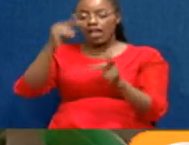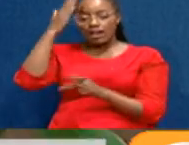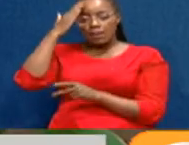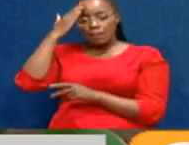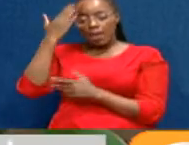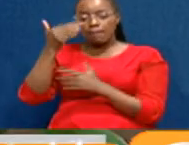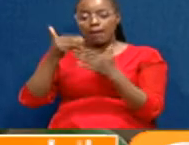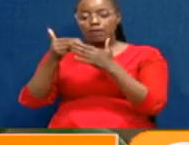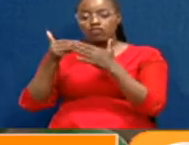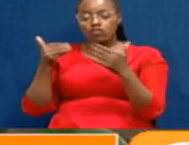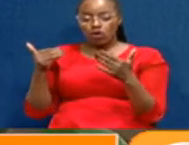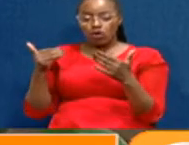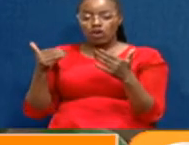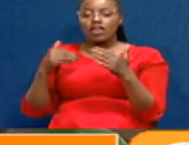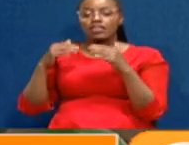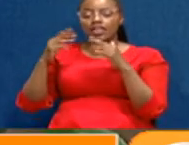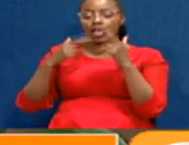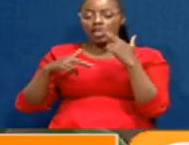Remember, before